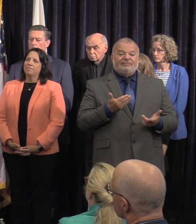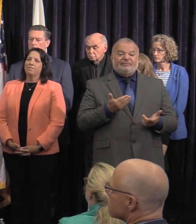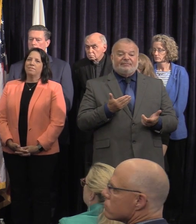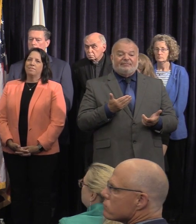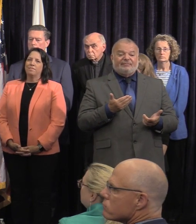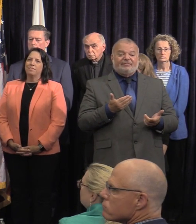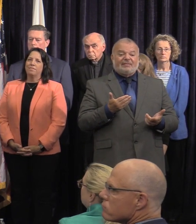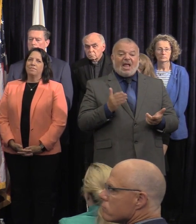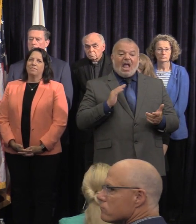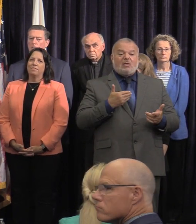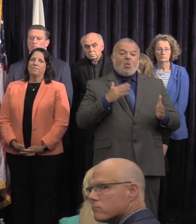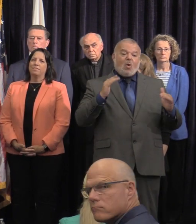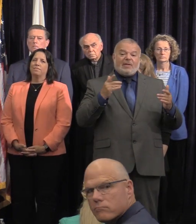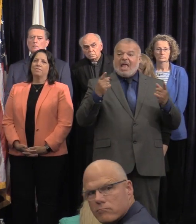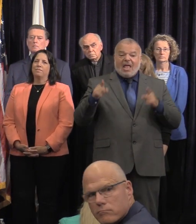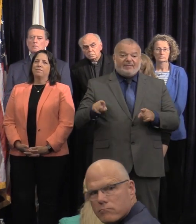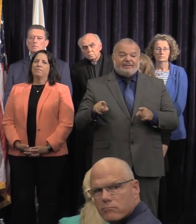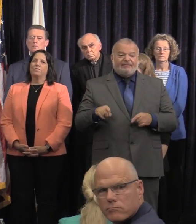see.